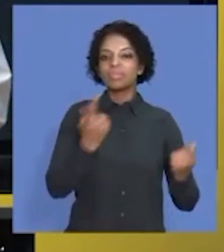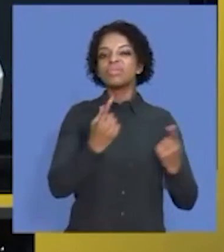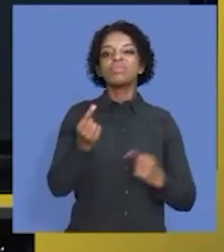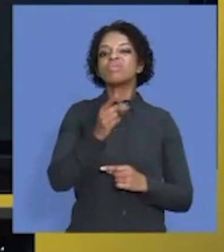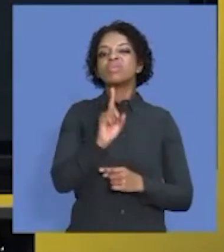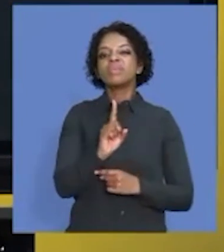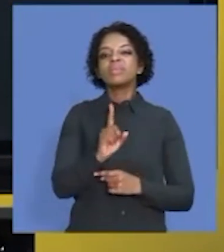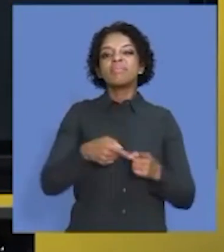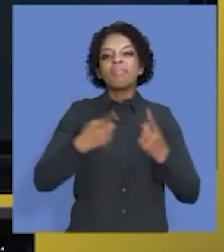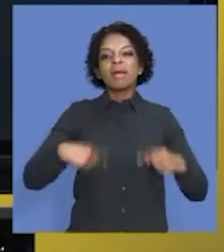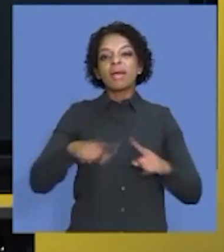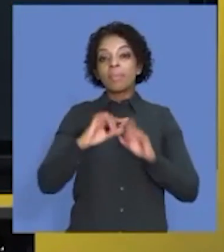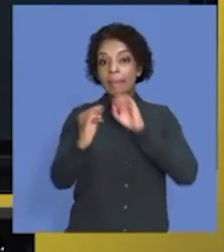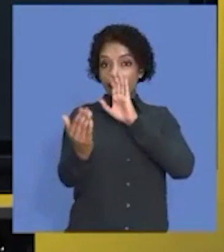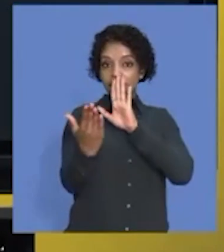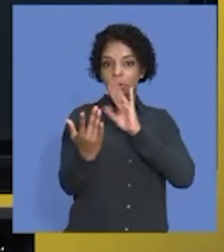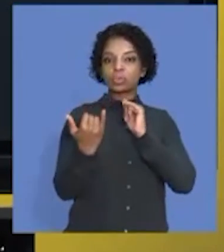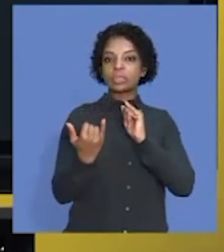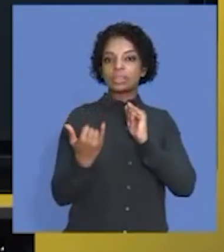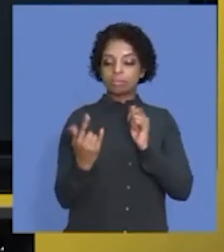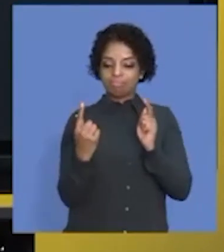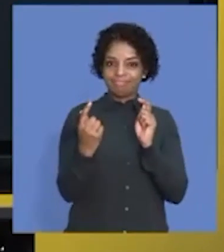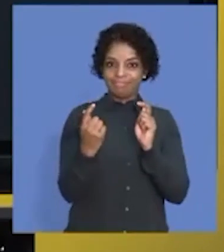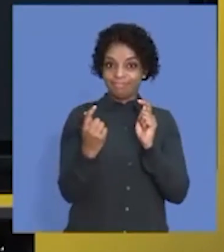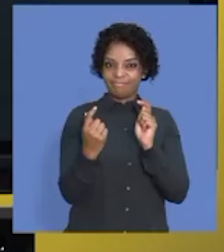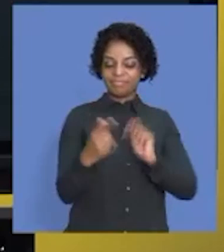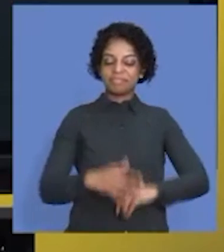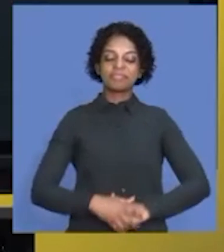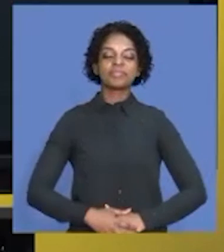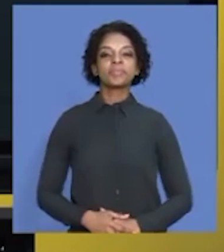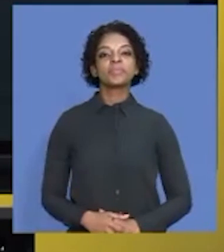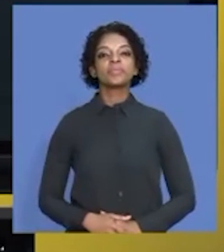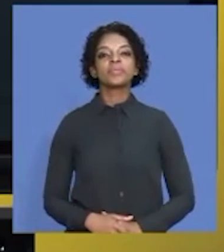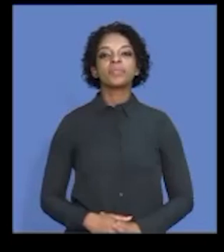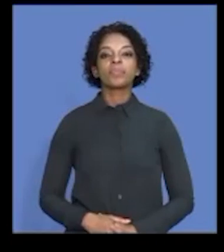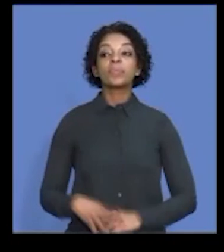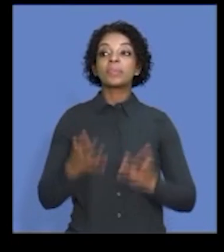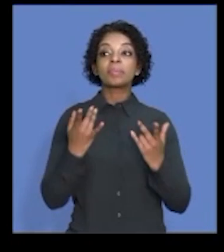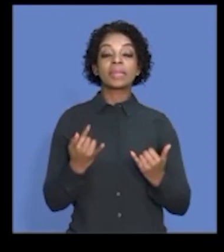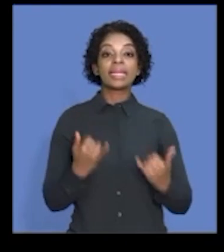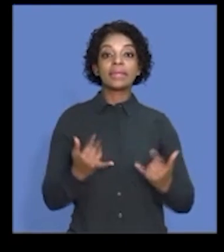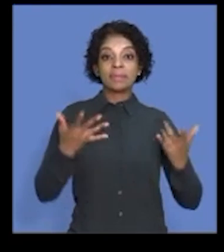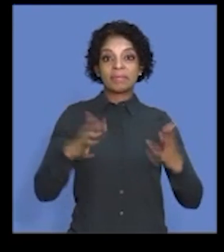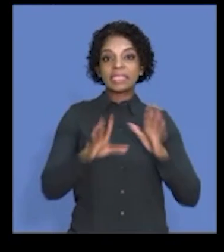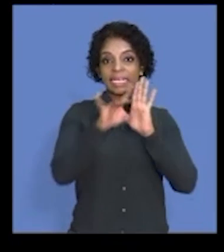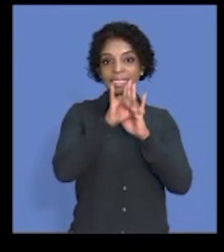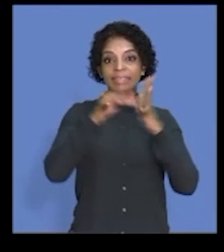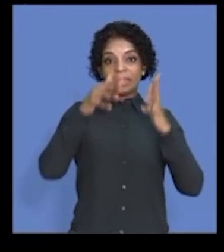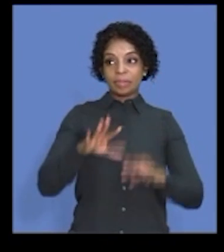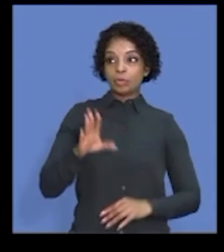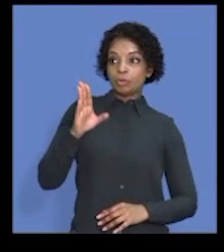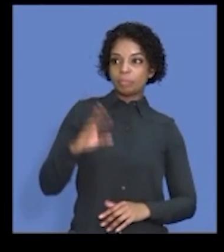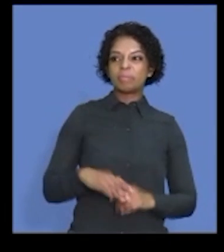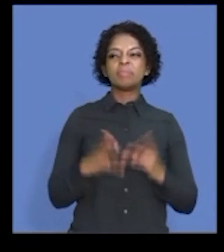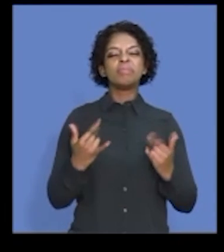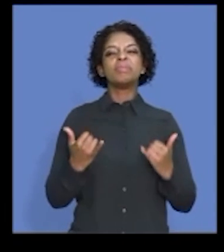in our approach, right? Okay, so now that we've identified the provision for bad debts, how do we deal